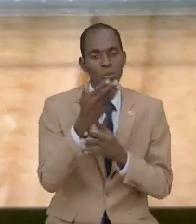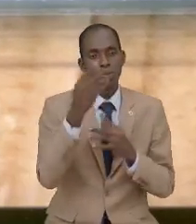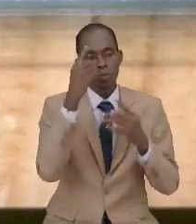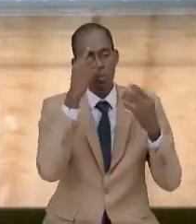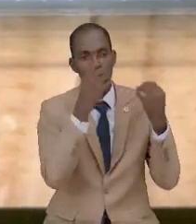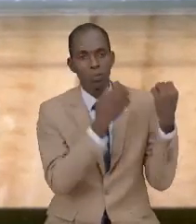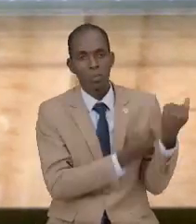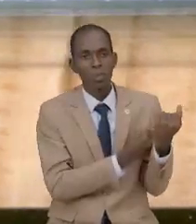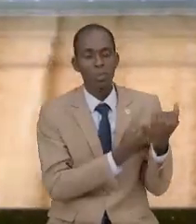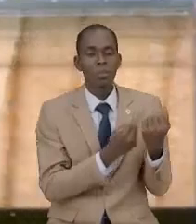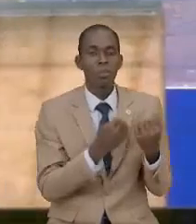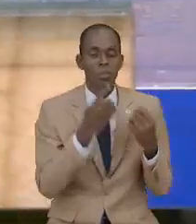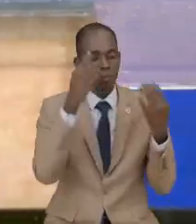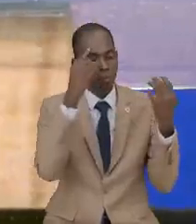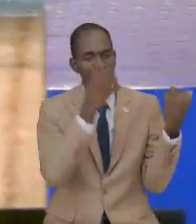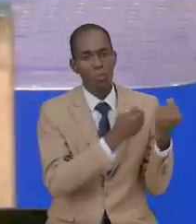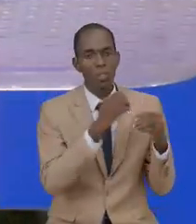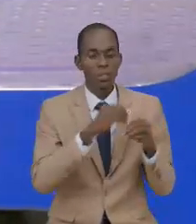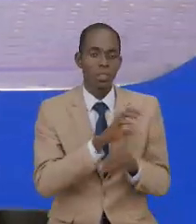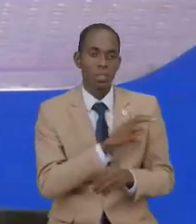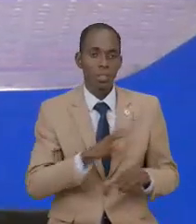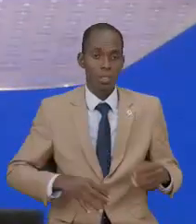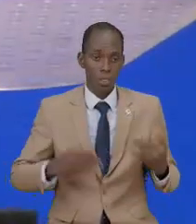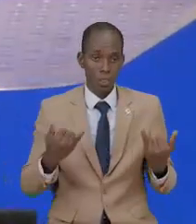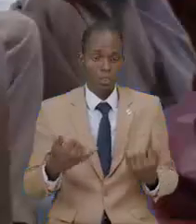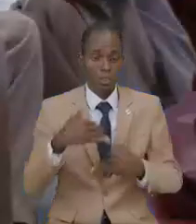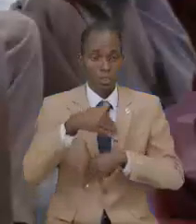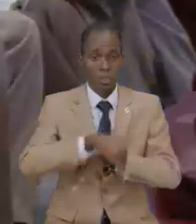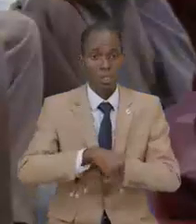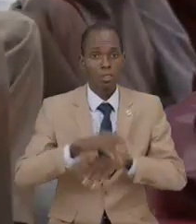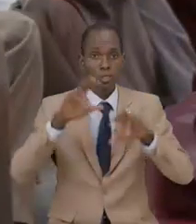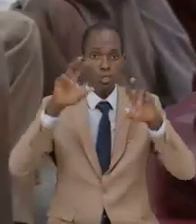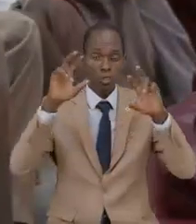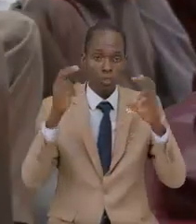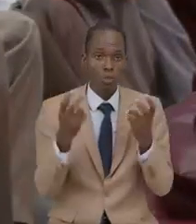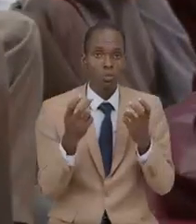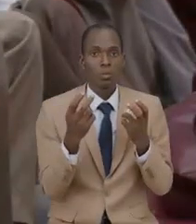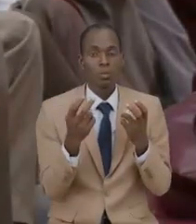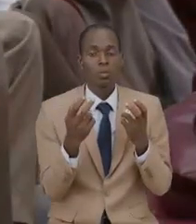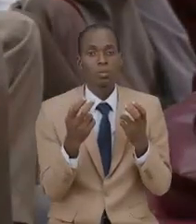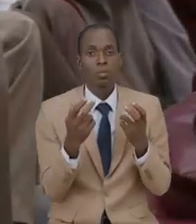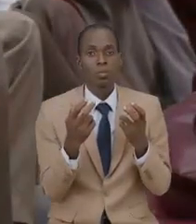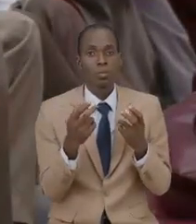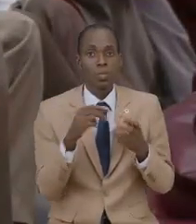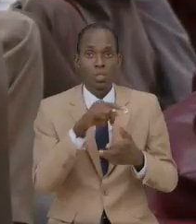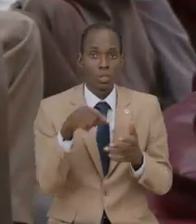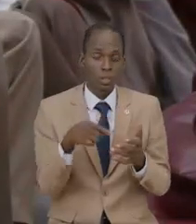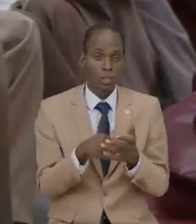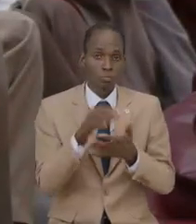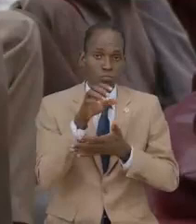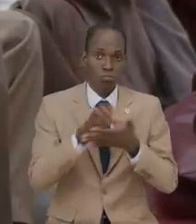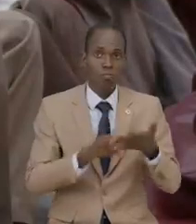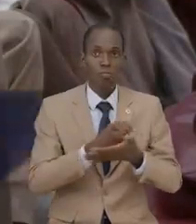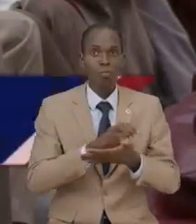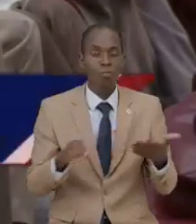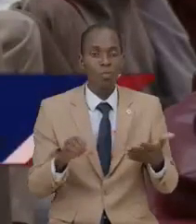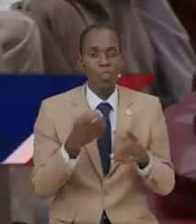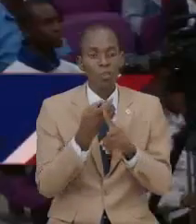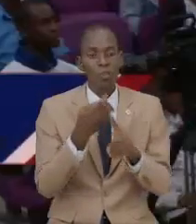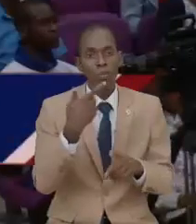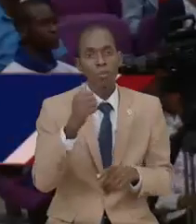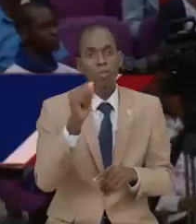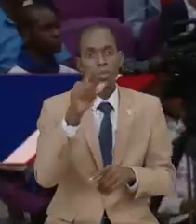faith, faith in Christ. That's why tonight we're looking at this passage, Galatians chapter 3,